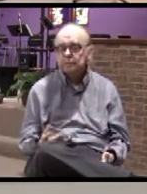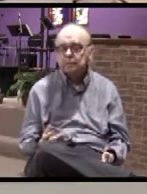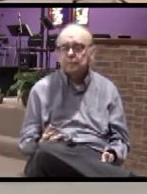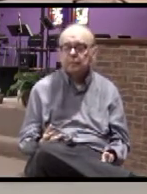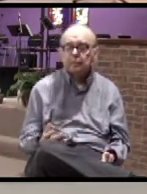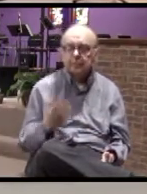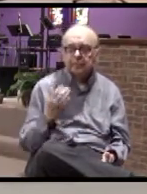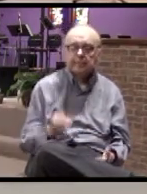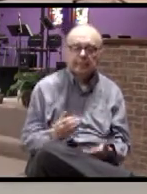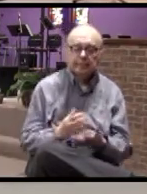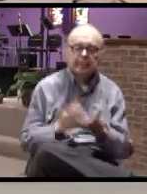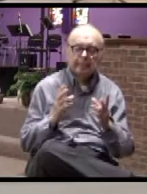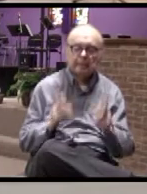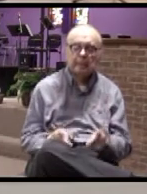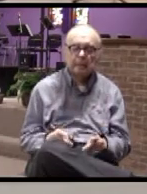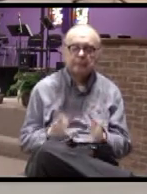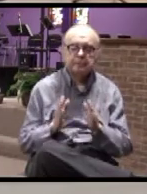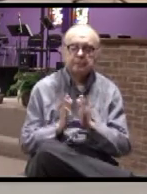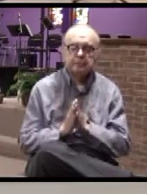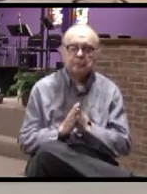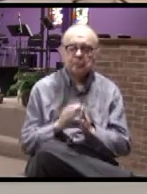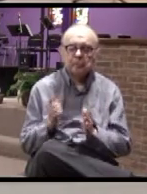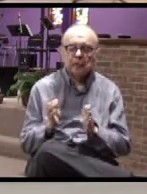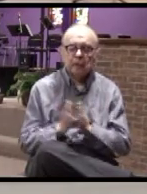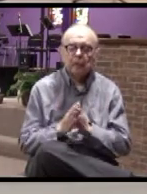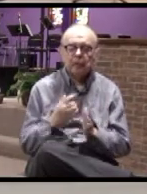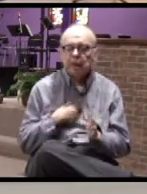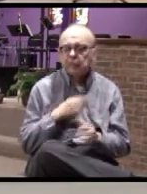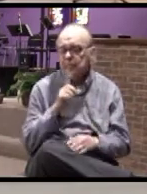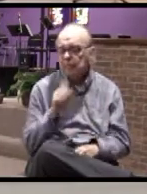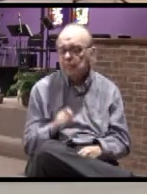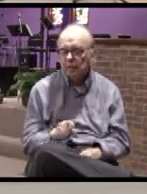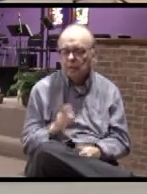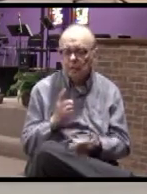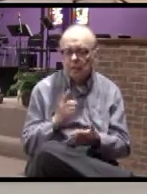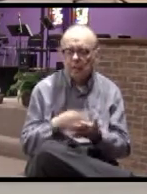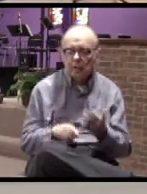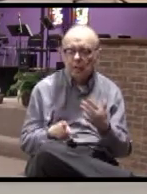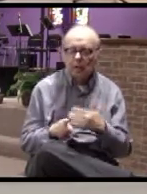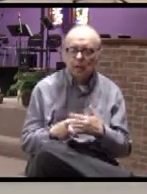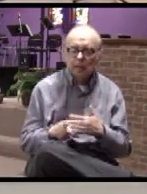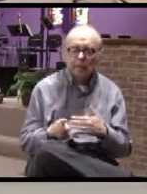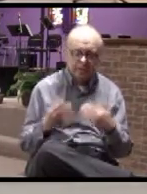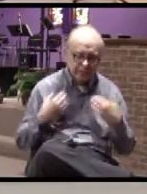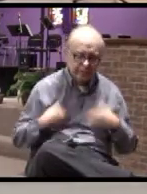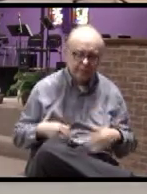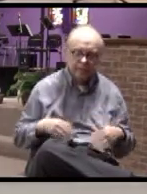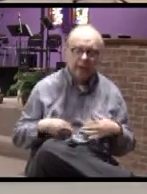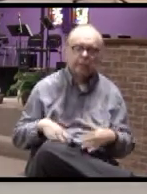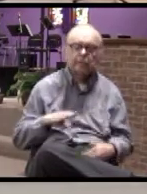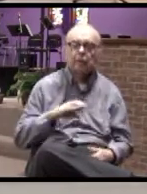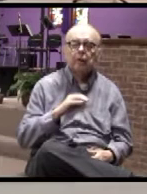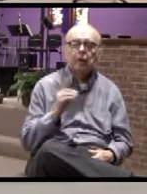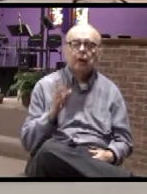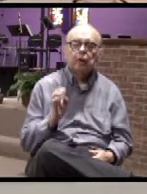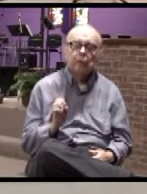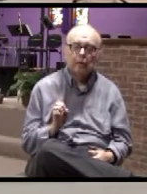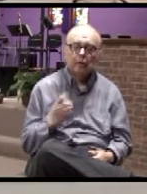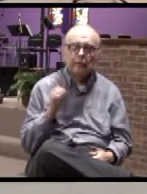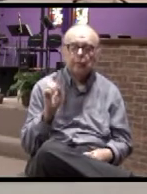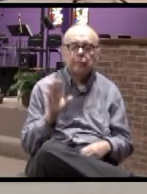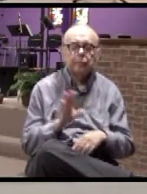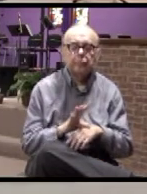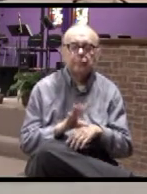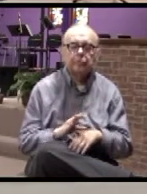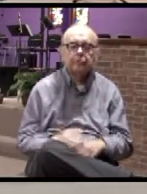That's why somebody asked, they always ask me this question. What is the dress code for your